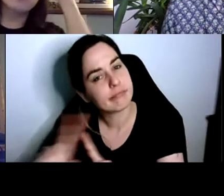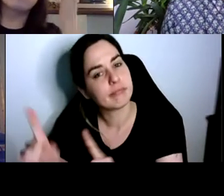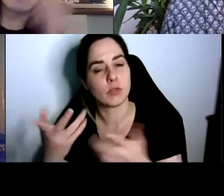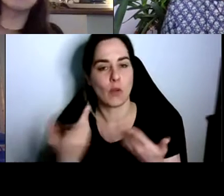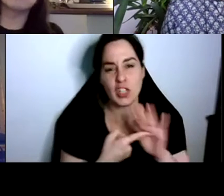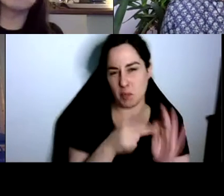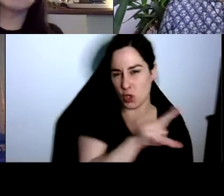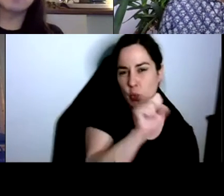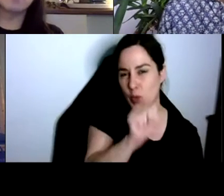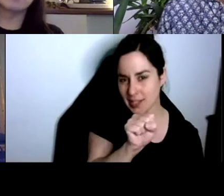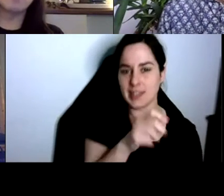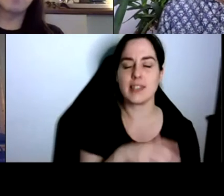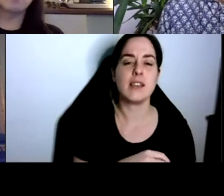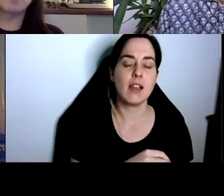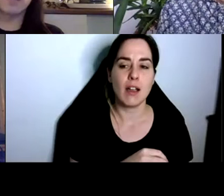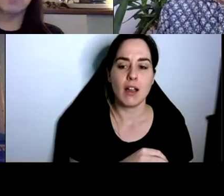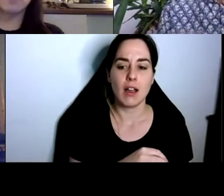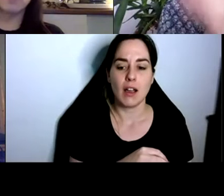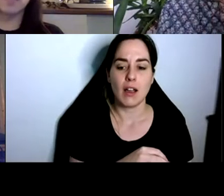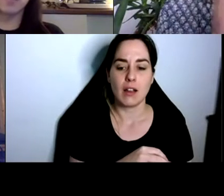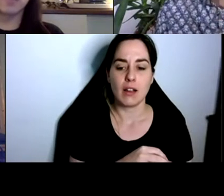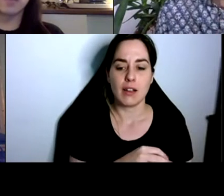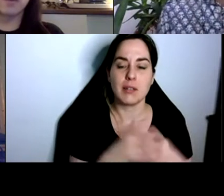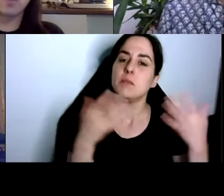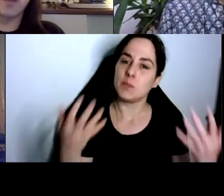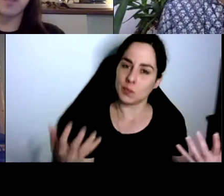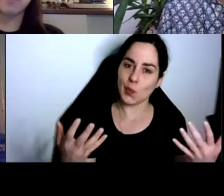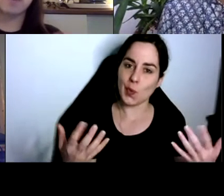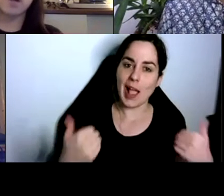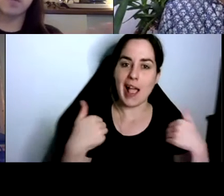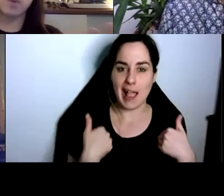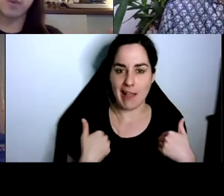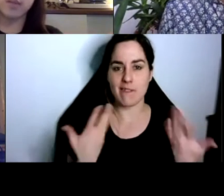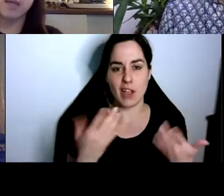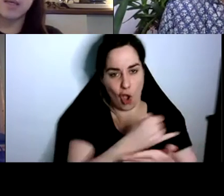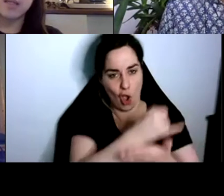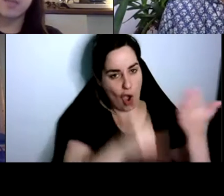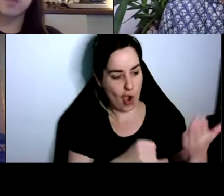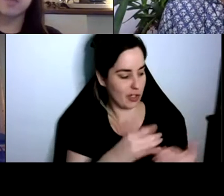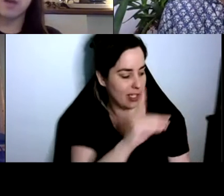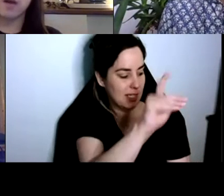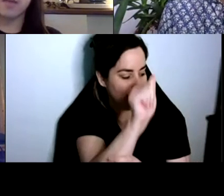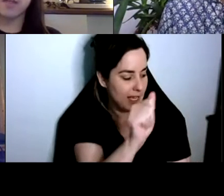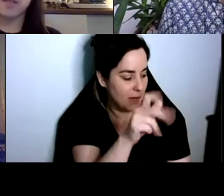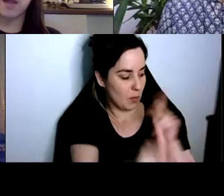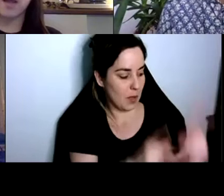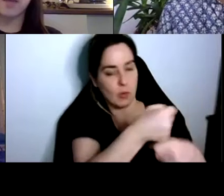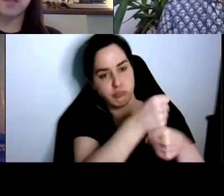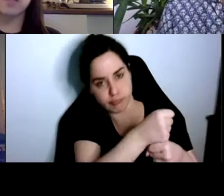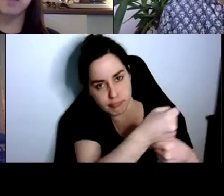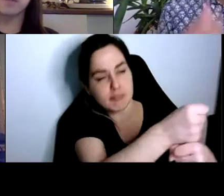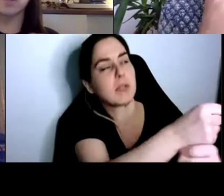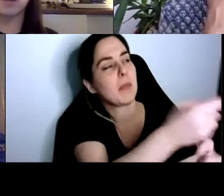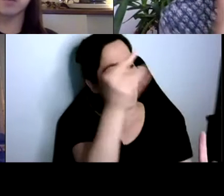take the profile of art created by disabled people away from what was typically thought of at the